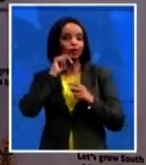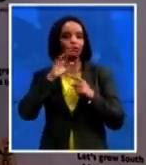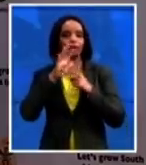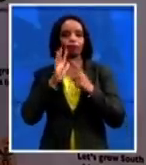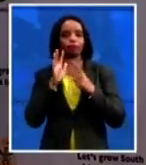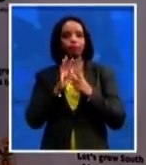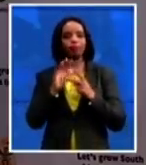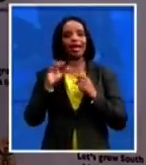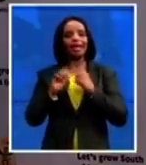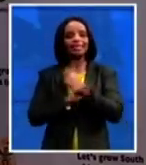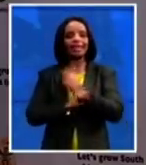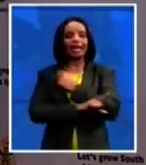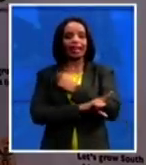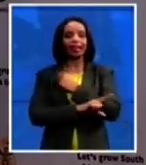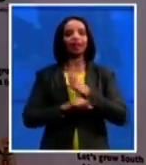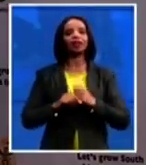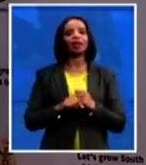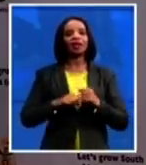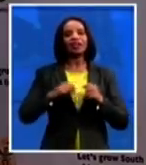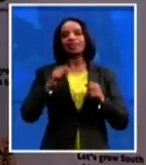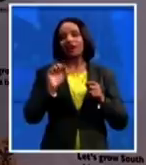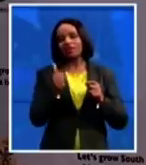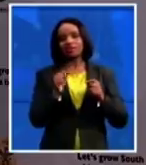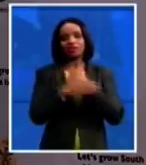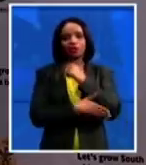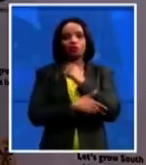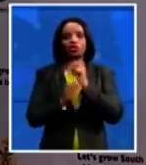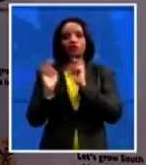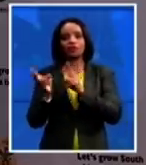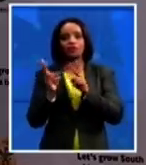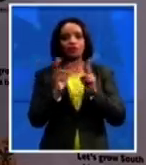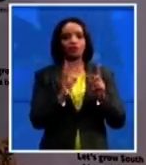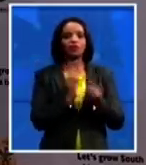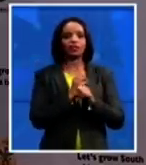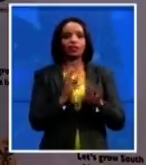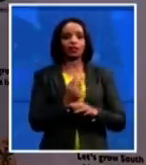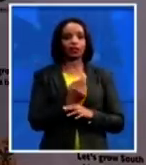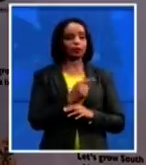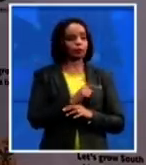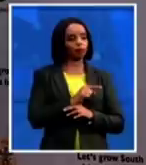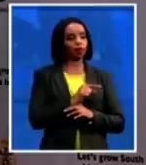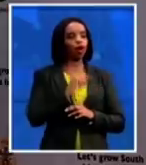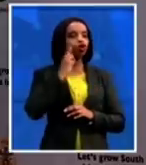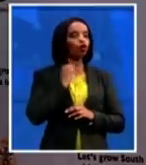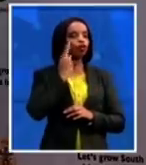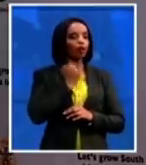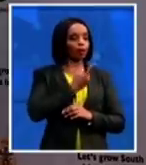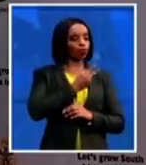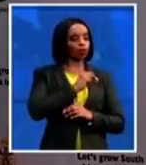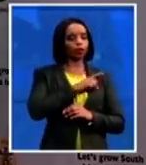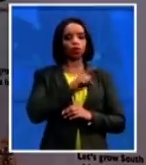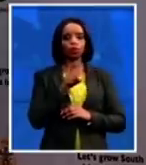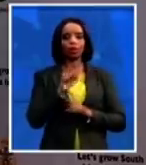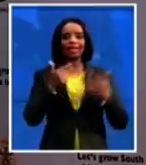four-nation visit from 30 November to 7 December 2021 reinforced South Africa's bilateral relations